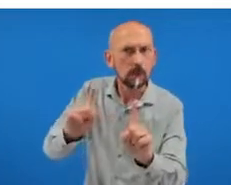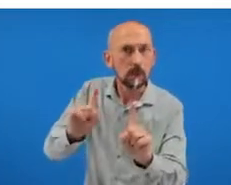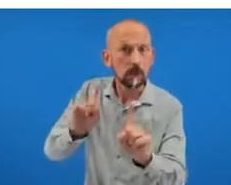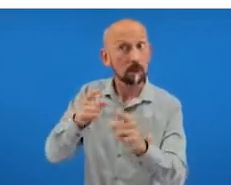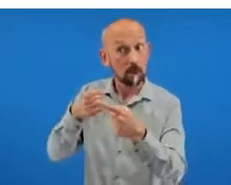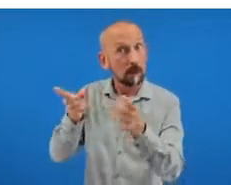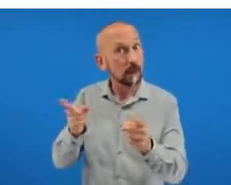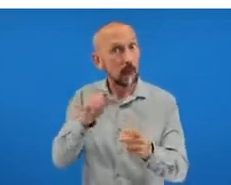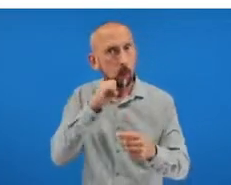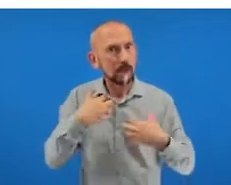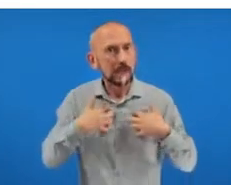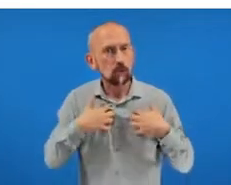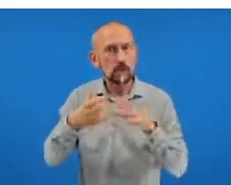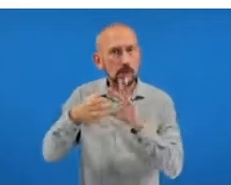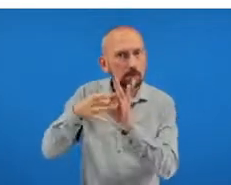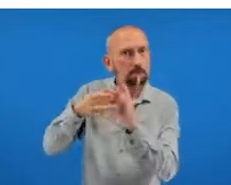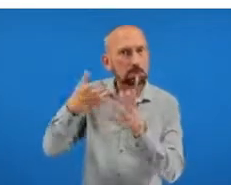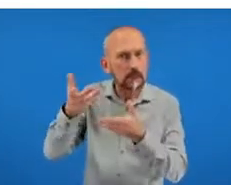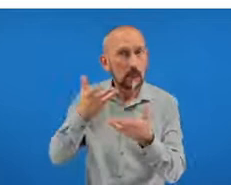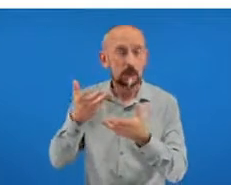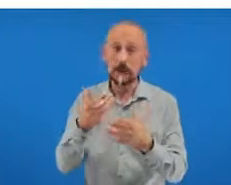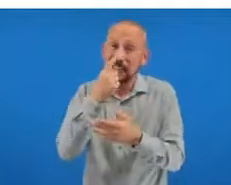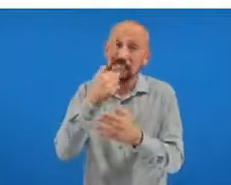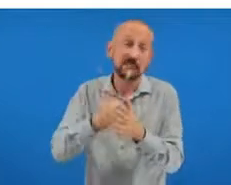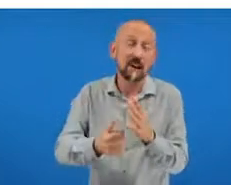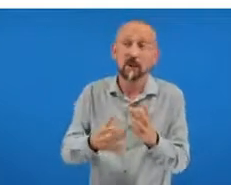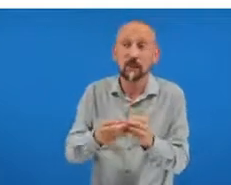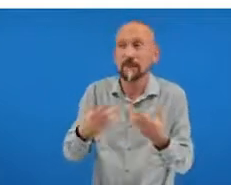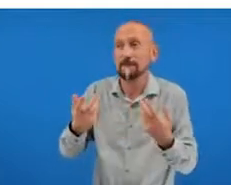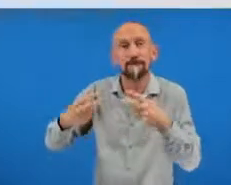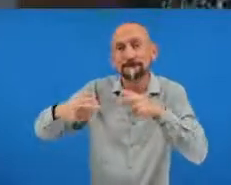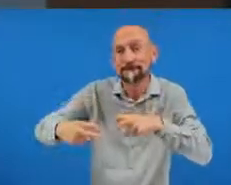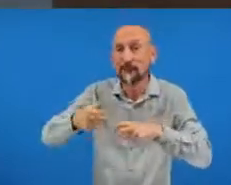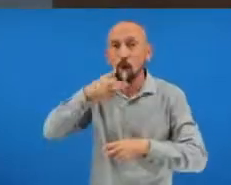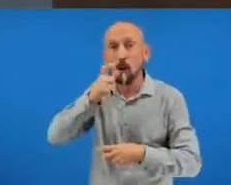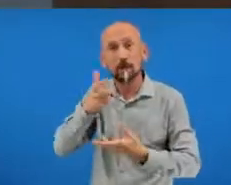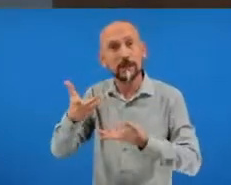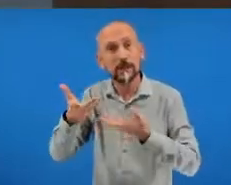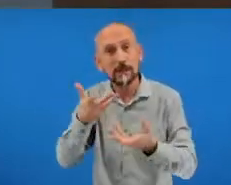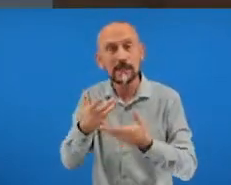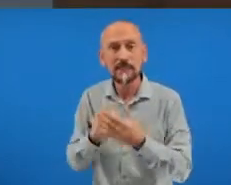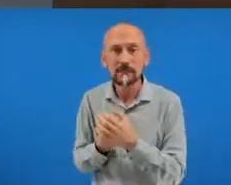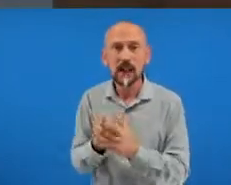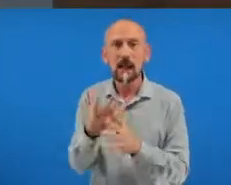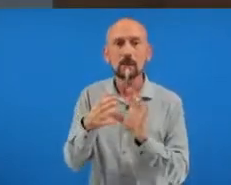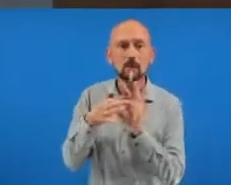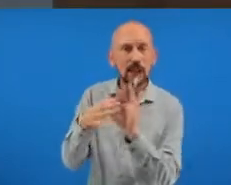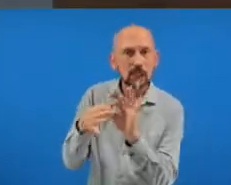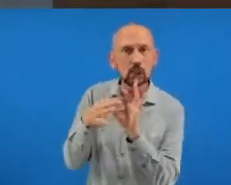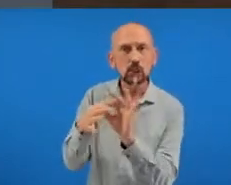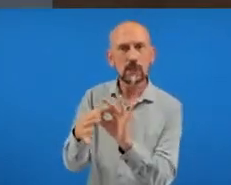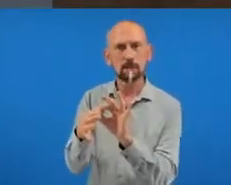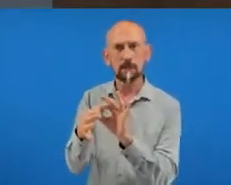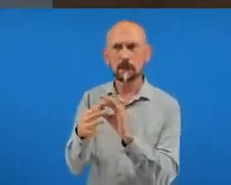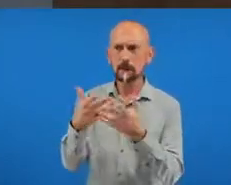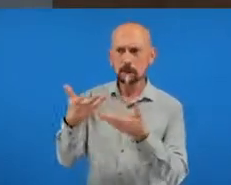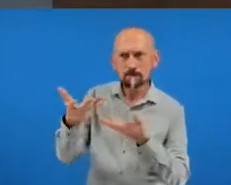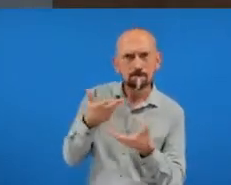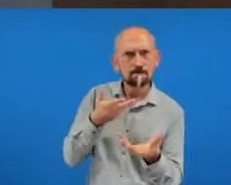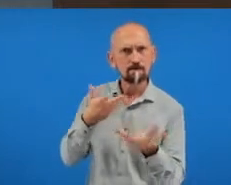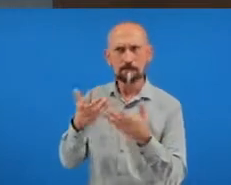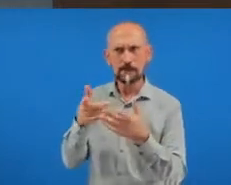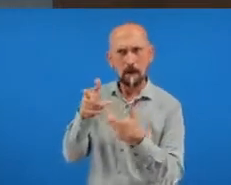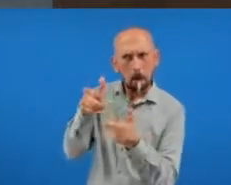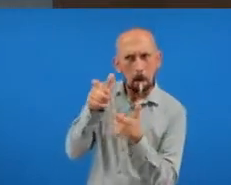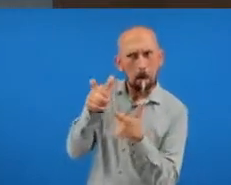this starts with having coffee with somebody and building relationships and networks and finding out, really. So I would